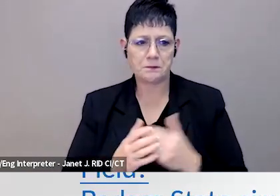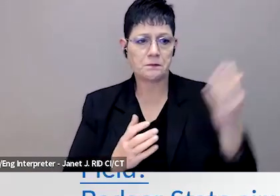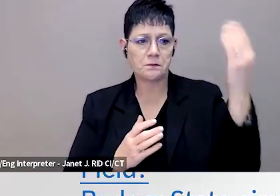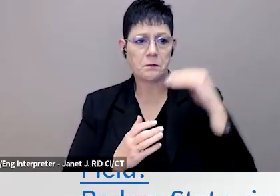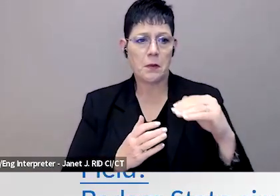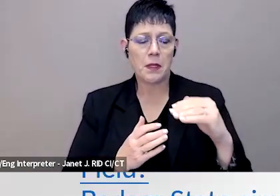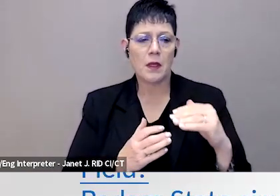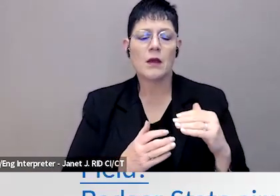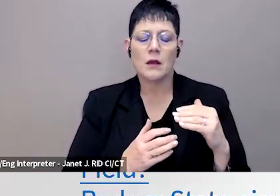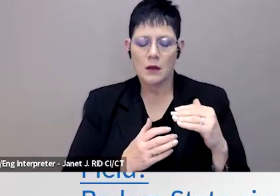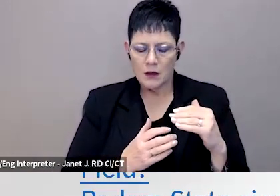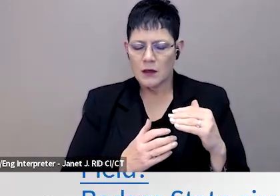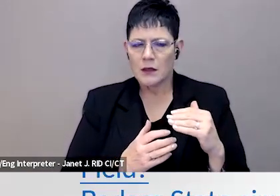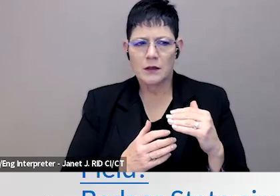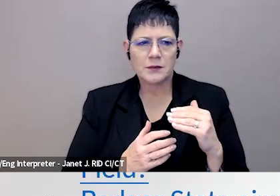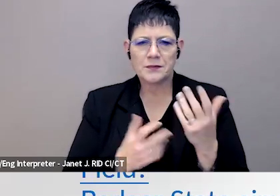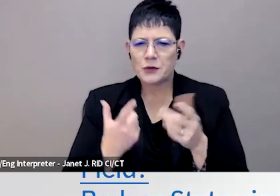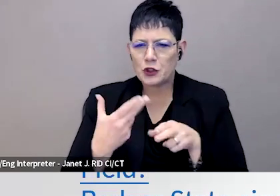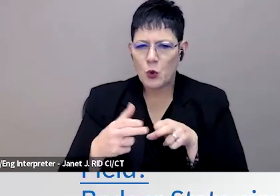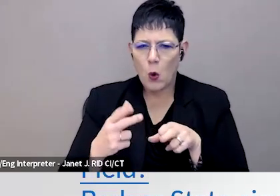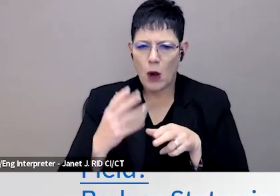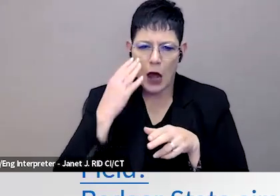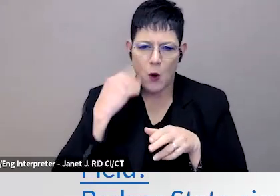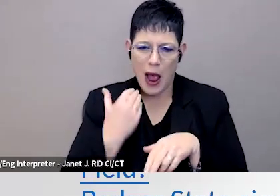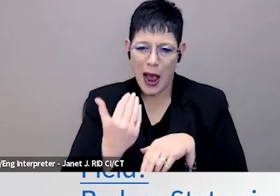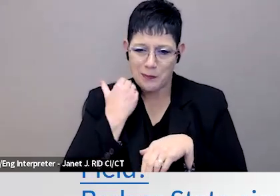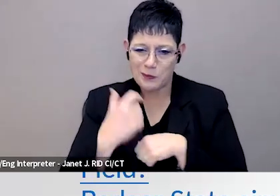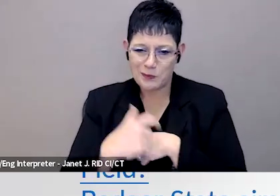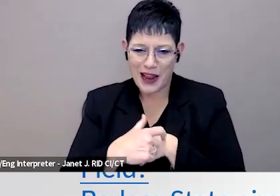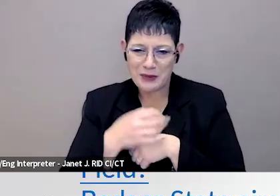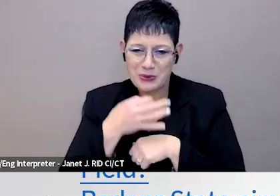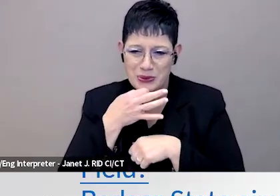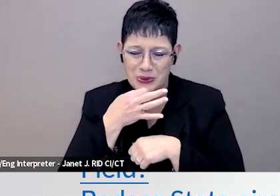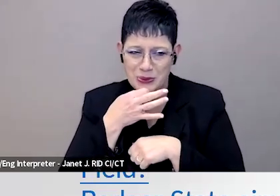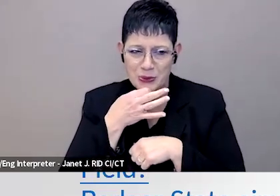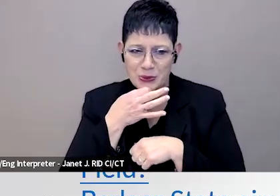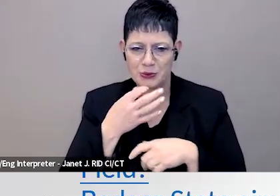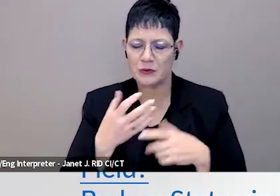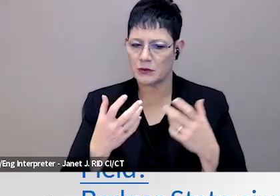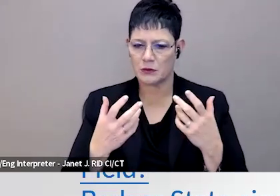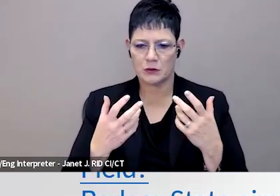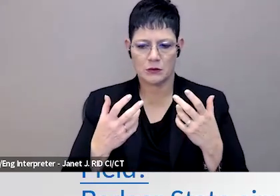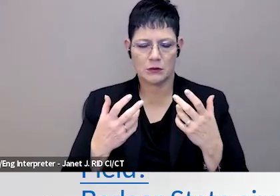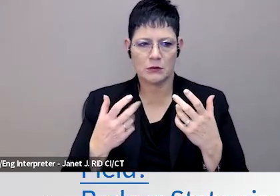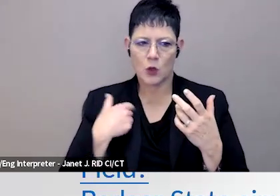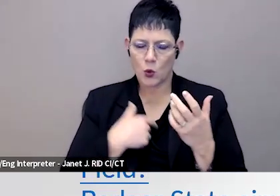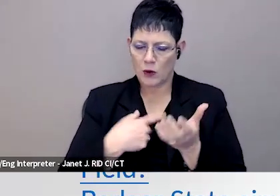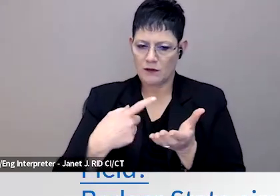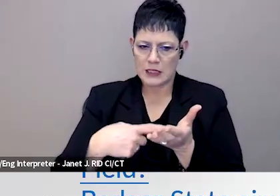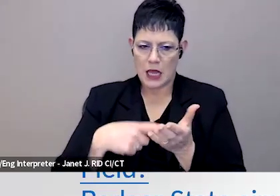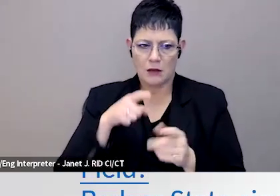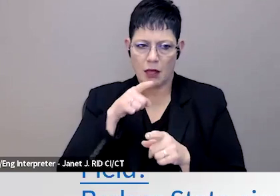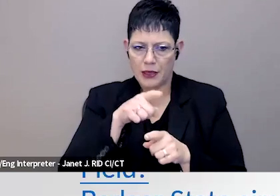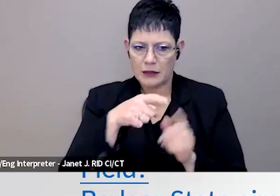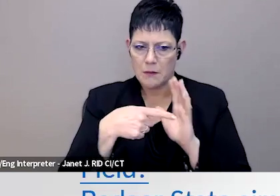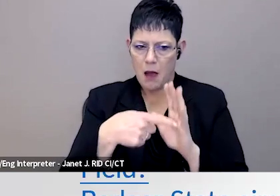So the next just couple, and I think I'm getting close to time. We've had a lot of nice coverage about this